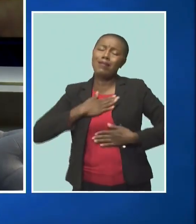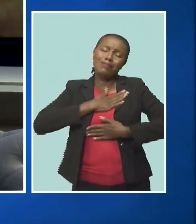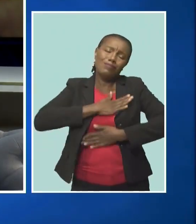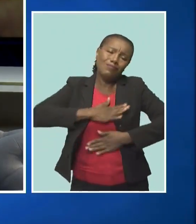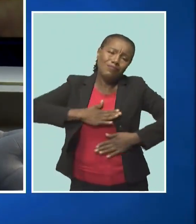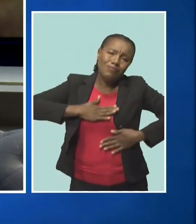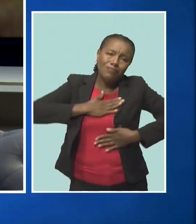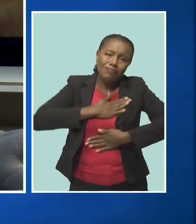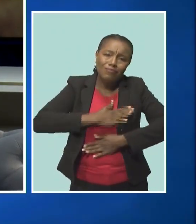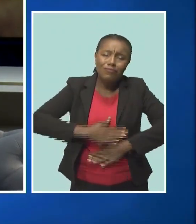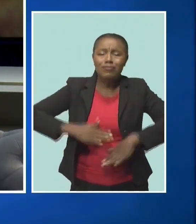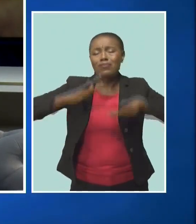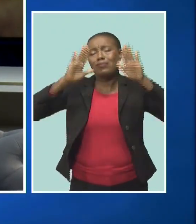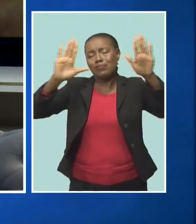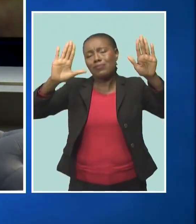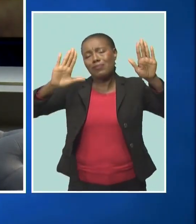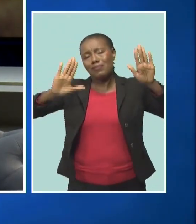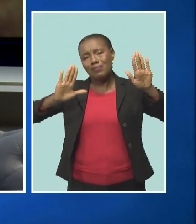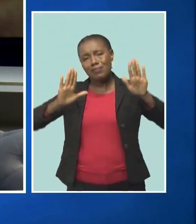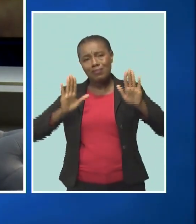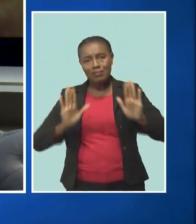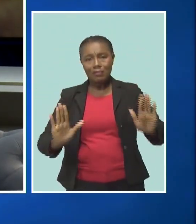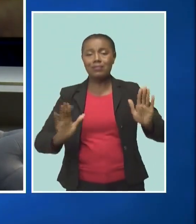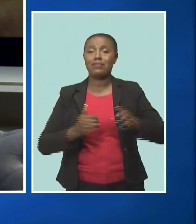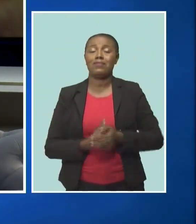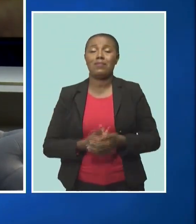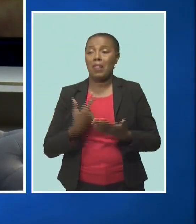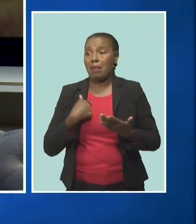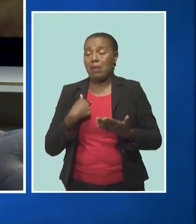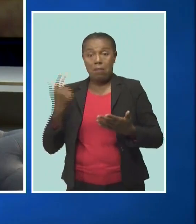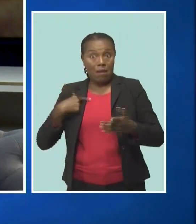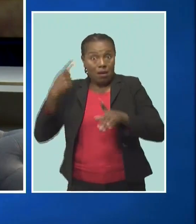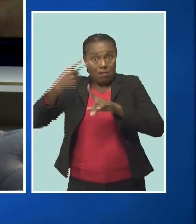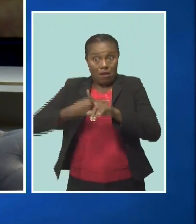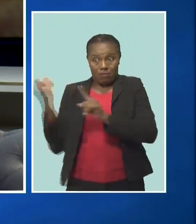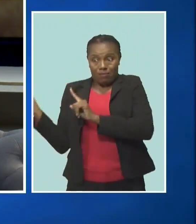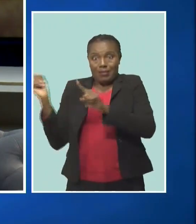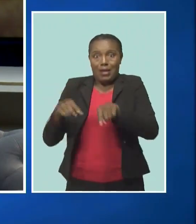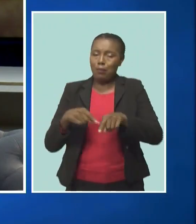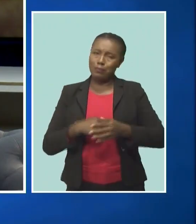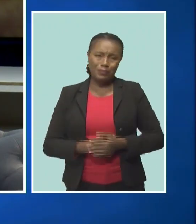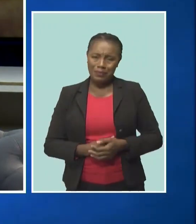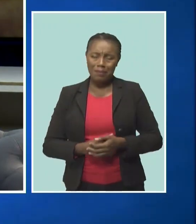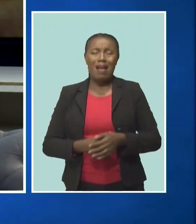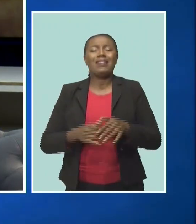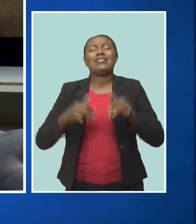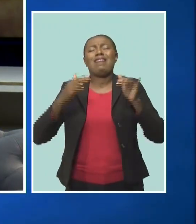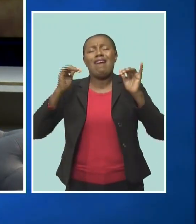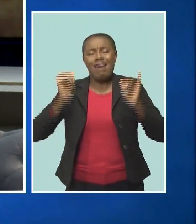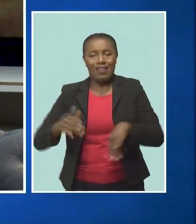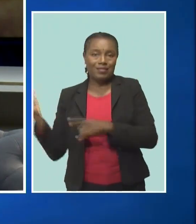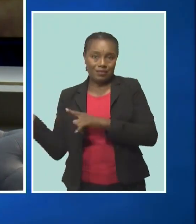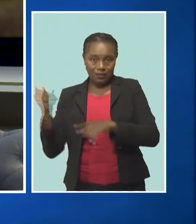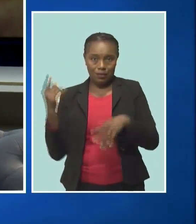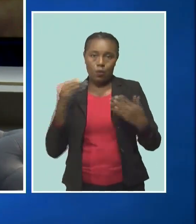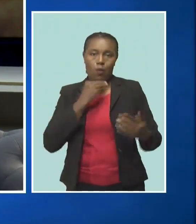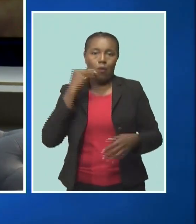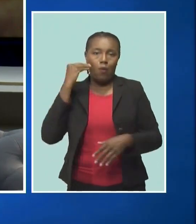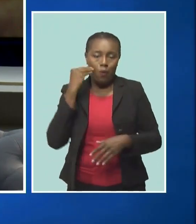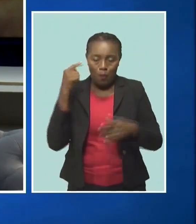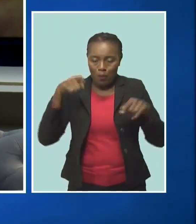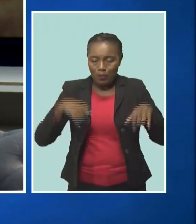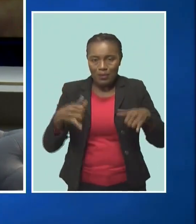blast, and unfortunately, you know, I didn't come in my month, but I had to come home at this particular point in time, and I